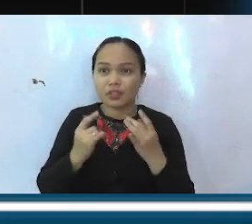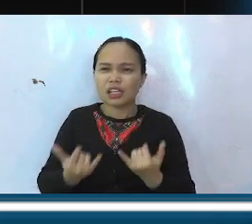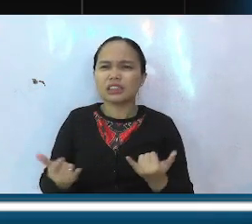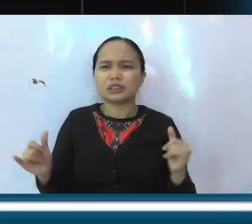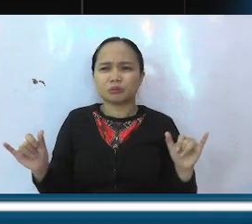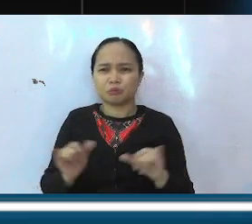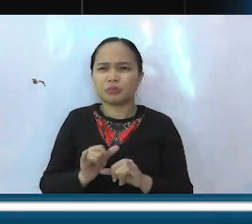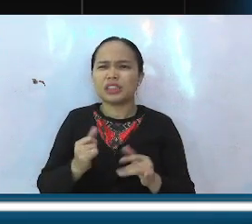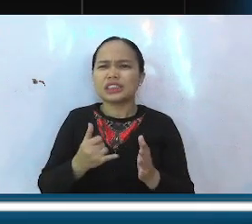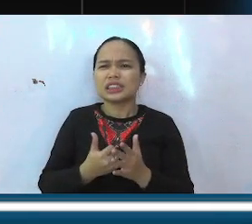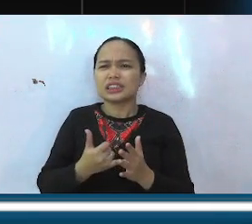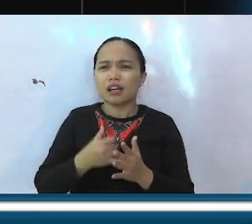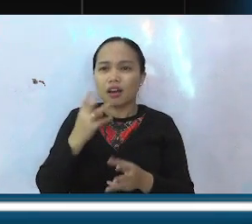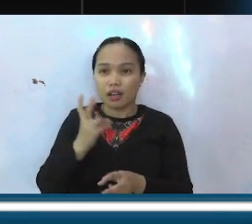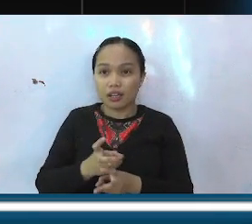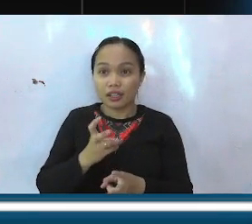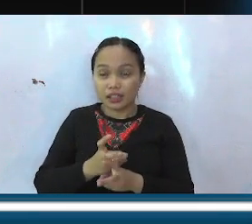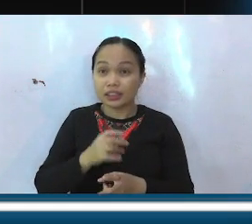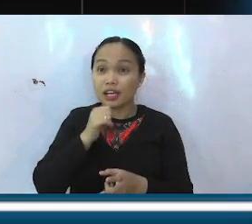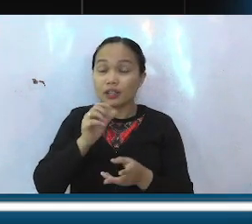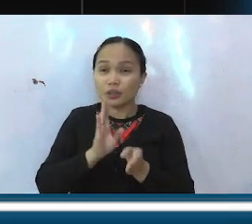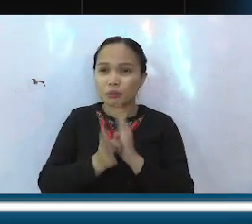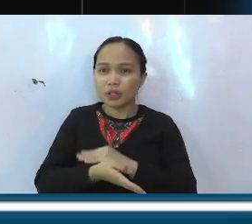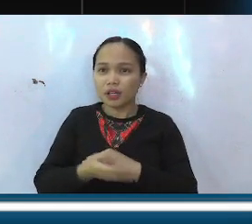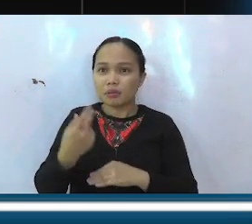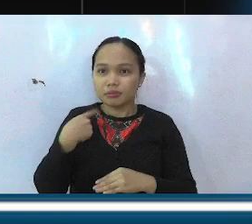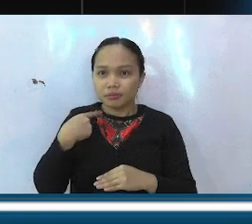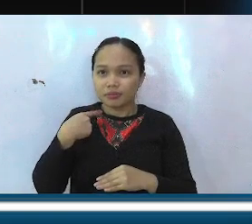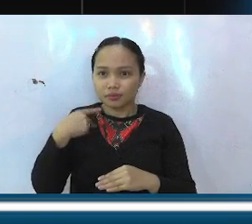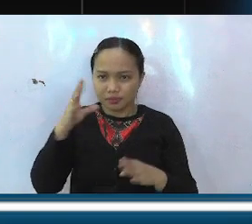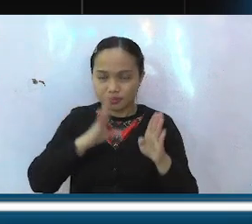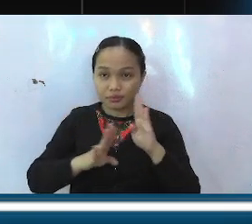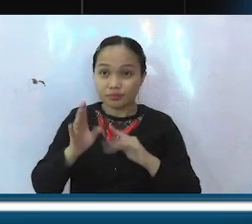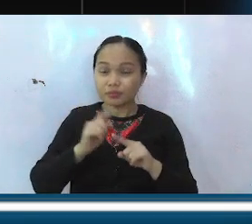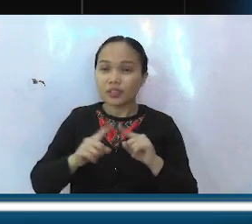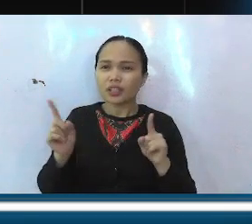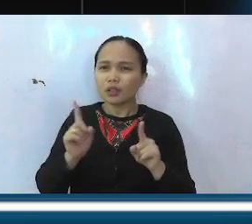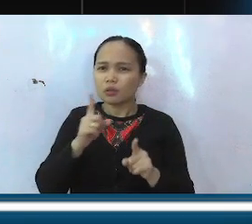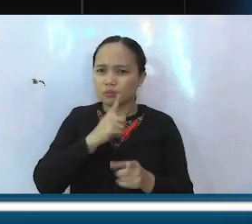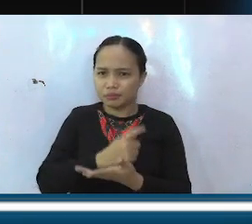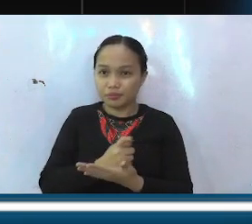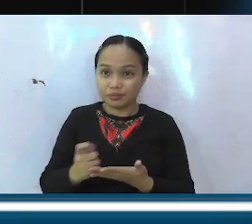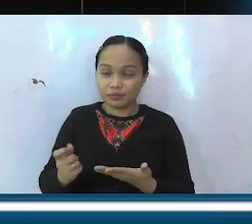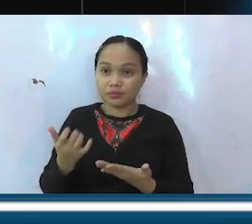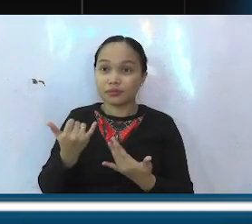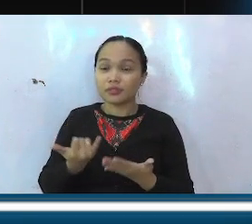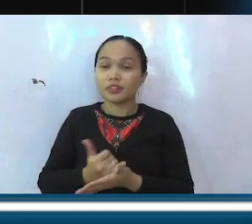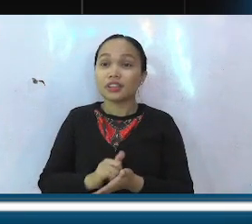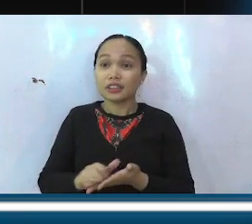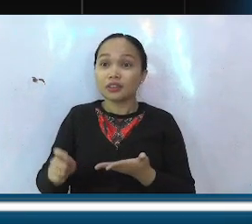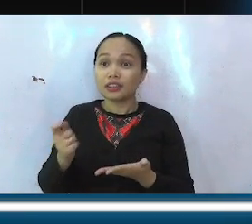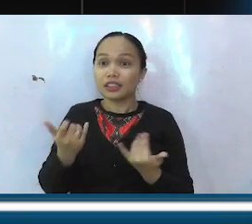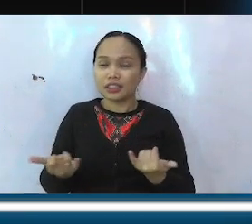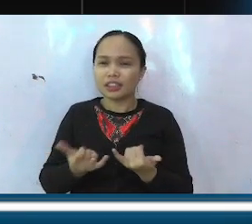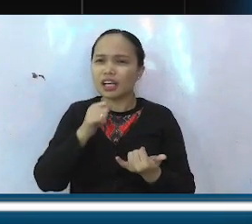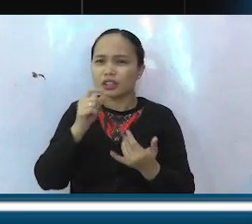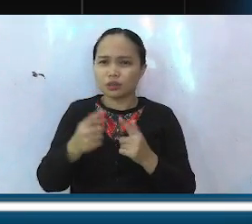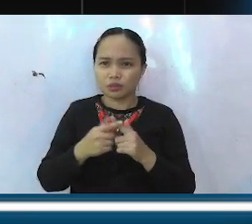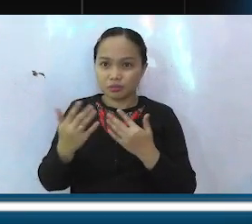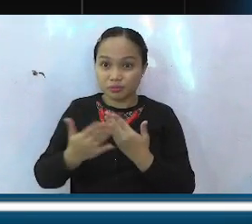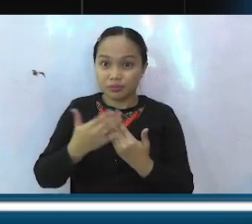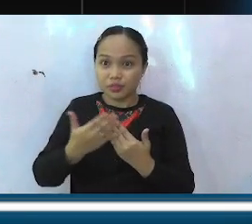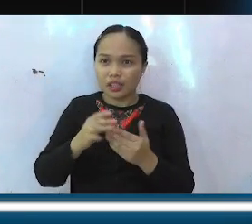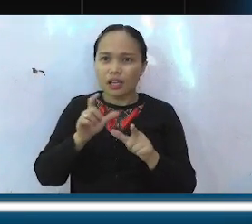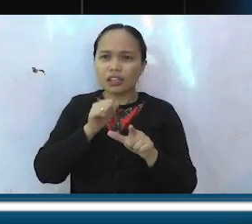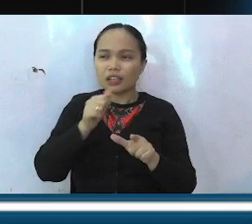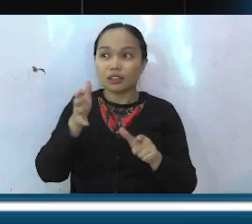like it's hard for them not to be sidetracked. But the truth is that it's easy not to be sidetracked. Just don't look on your